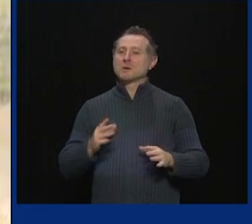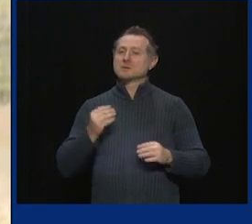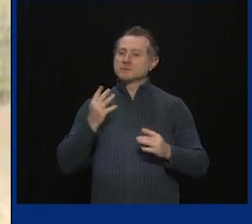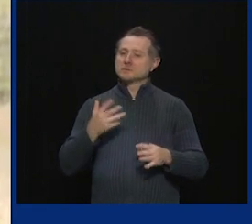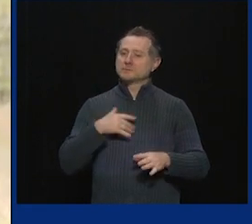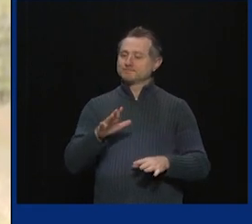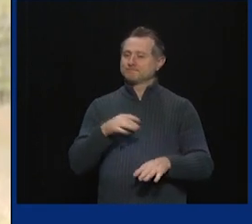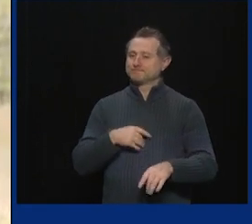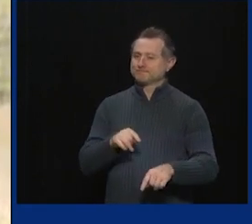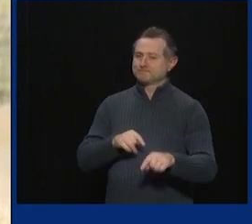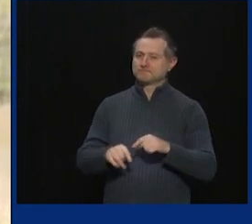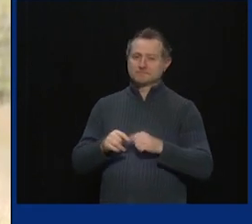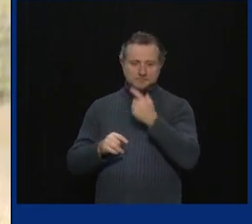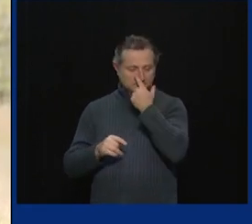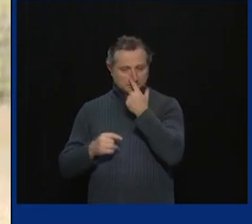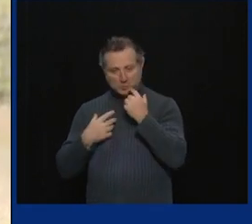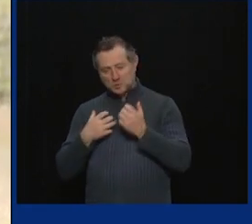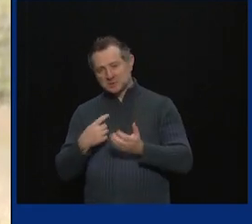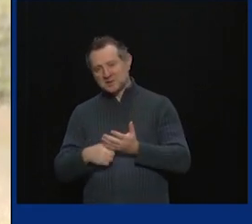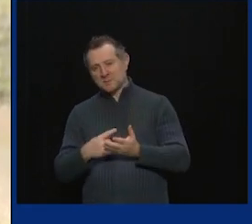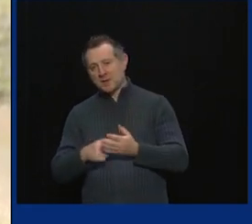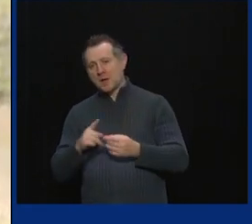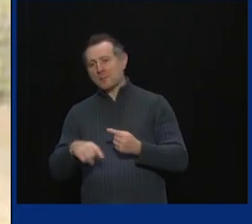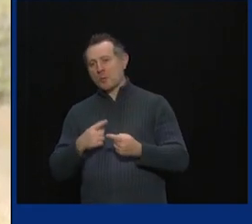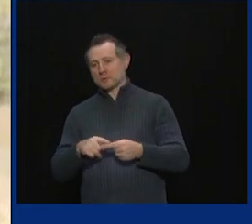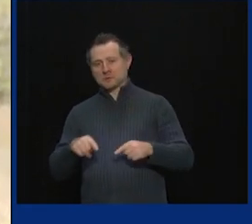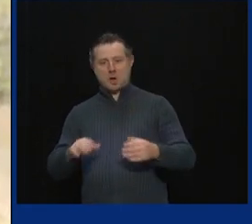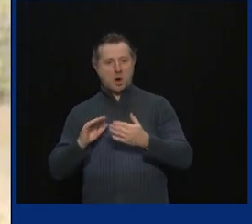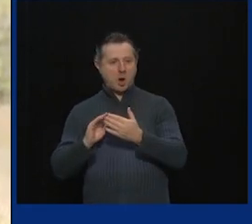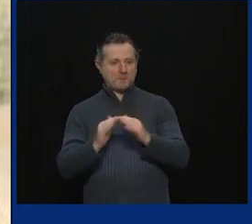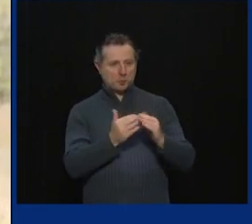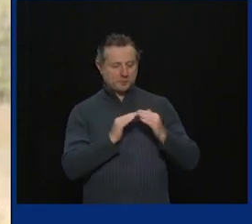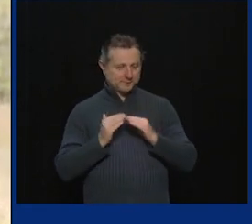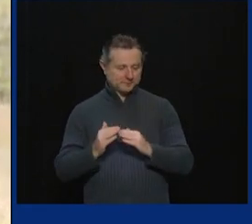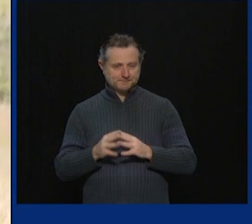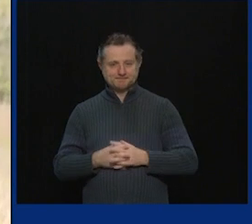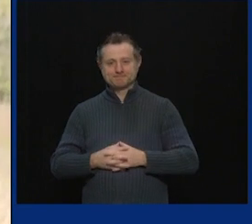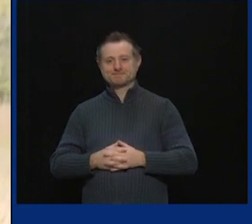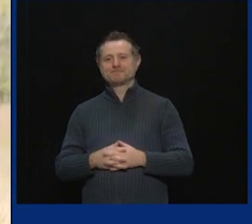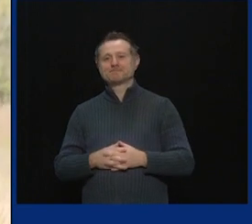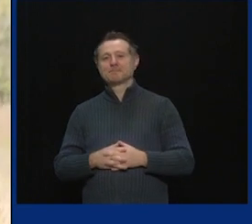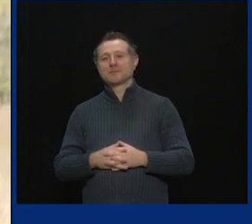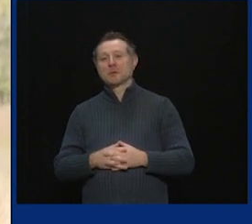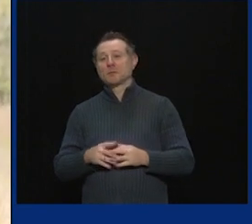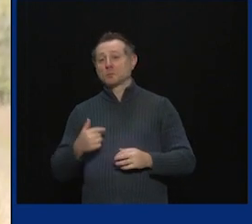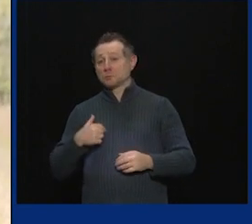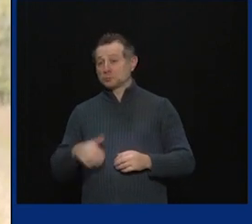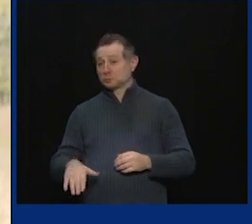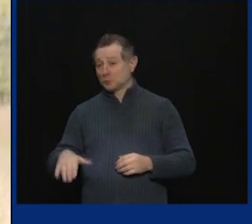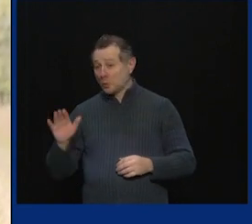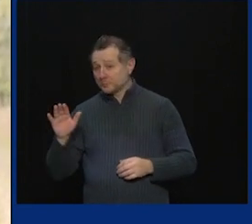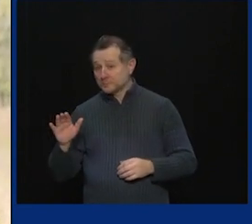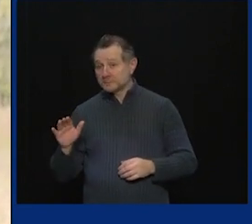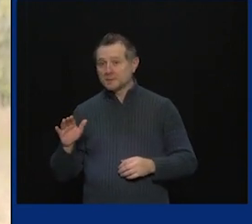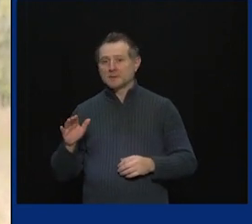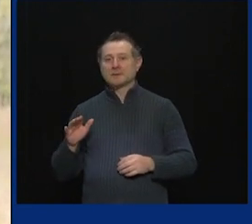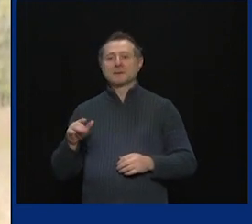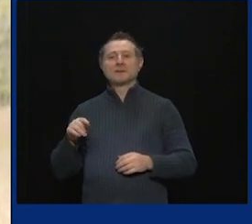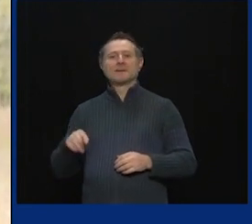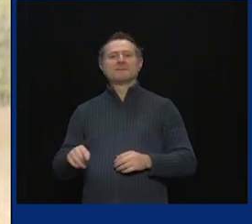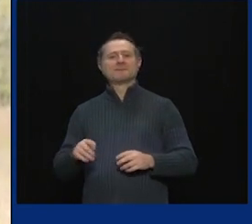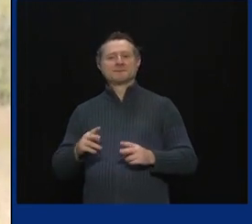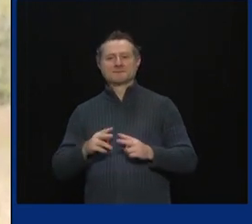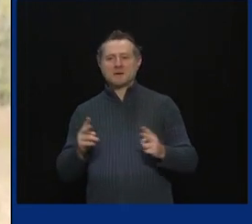and talk about community. I grew up in a regulated monopoly,